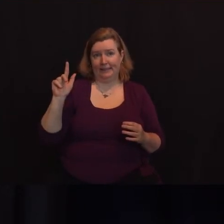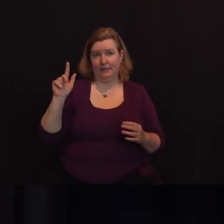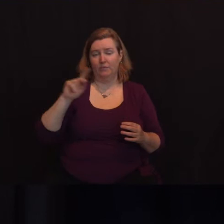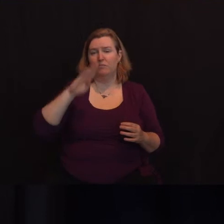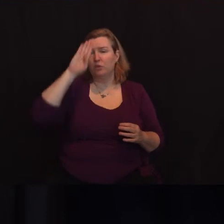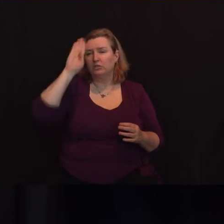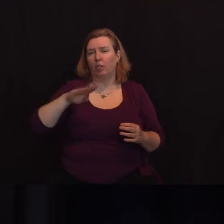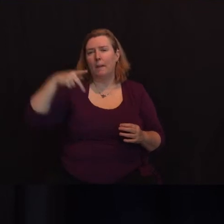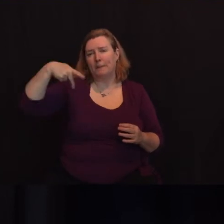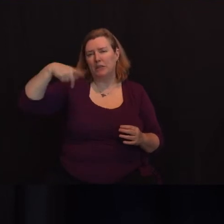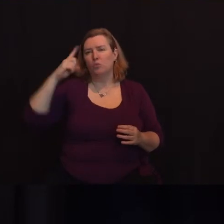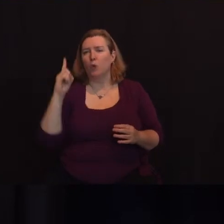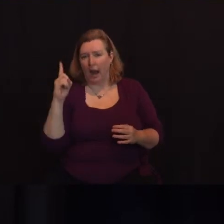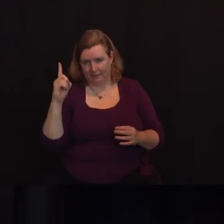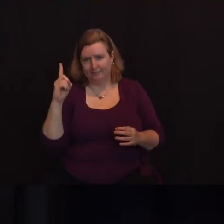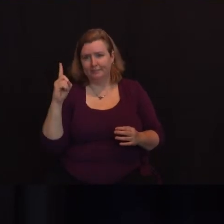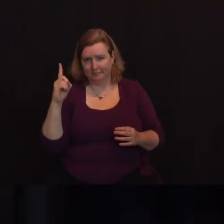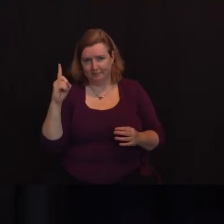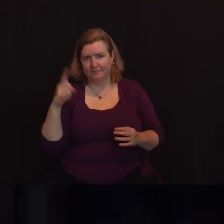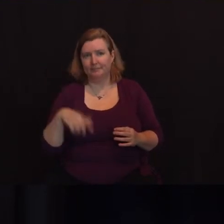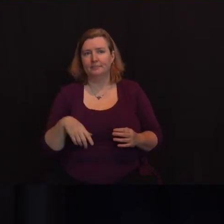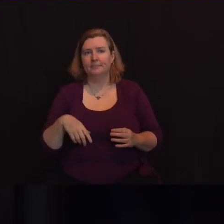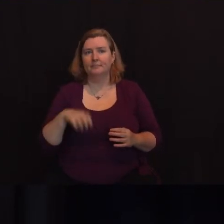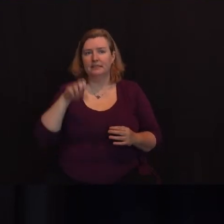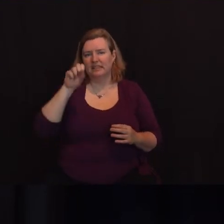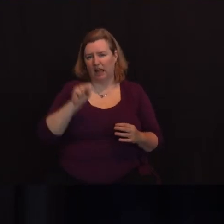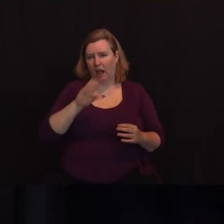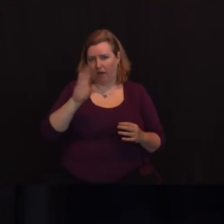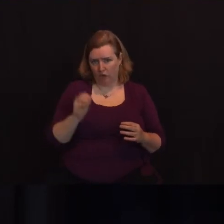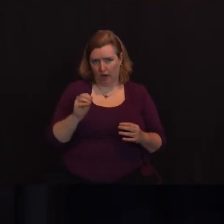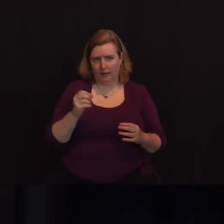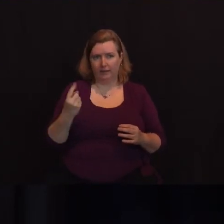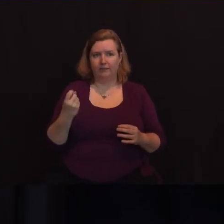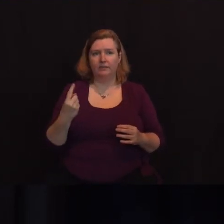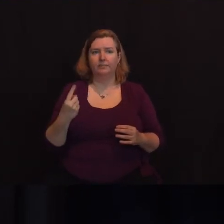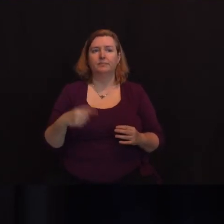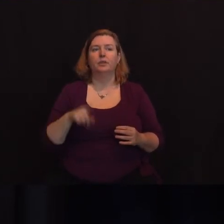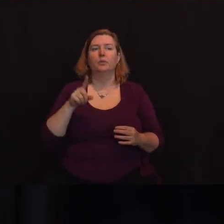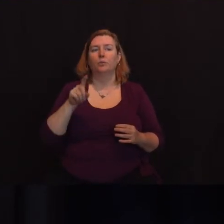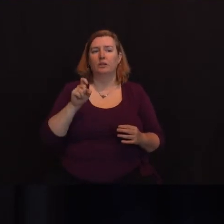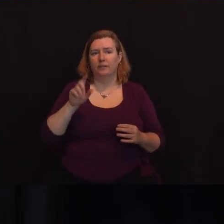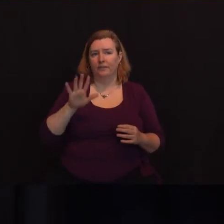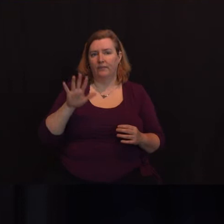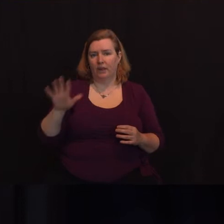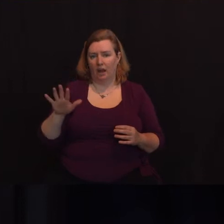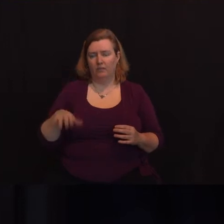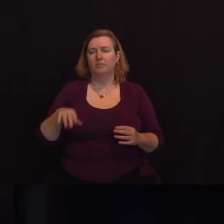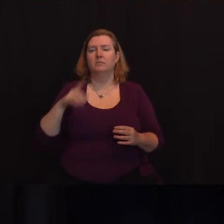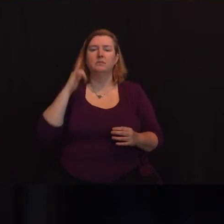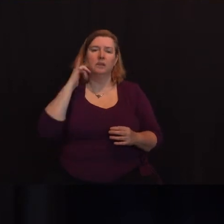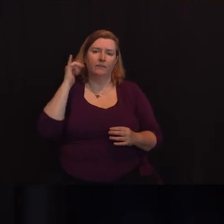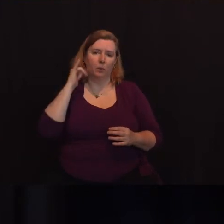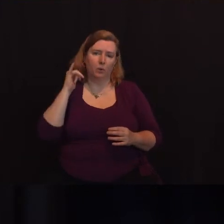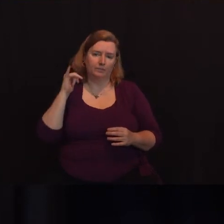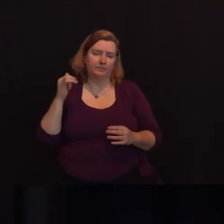variant, 11 reports of the South African, and 155 reports of the California